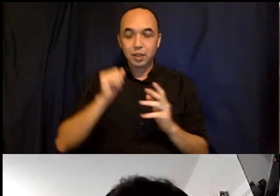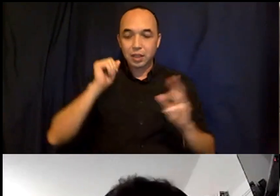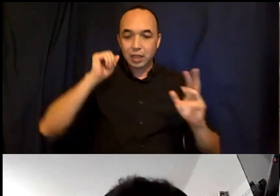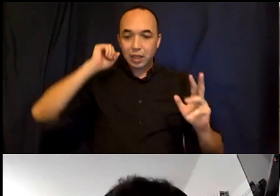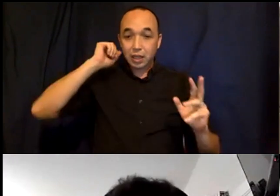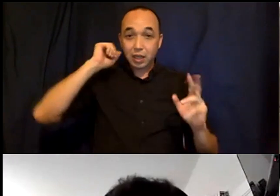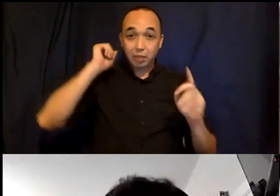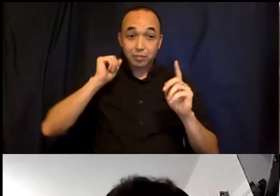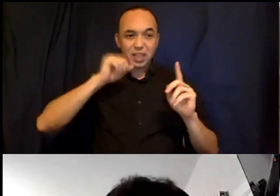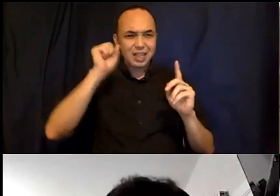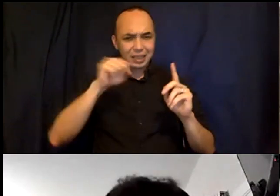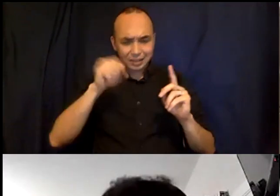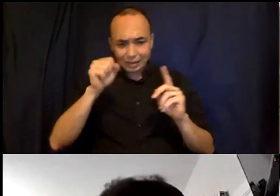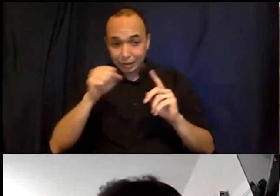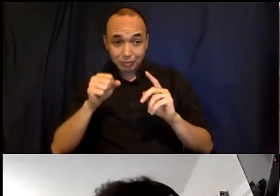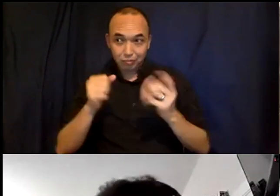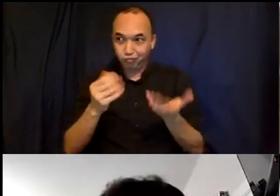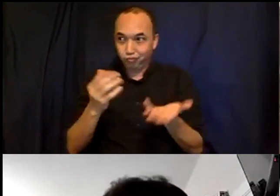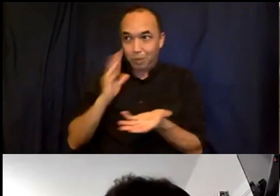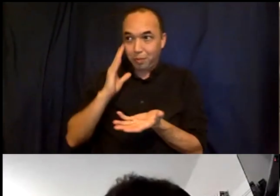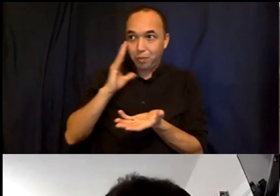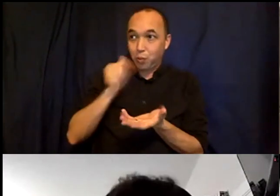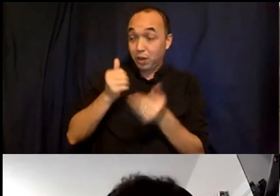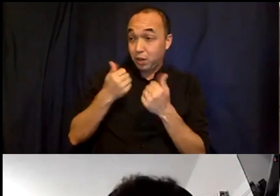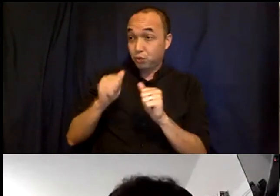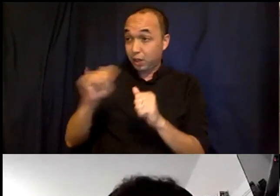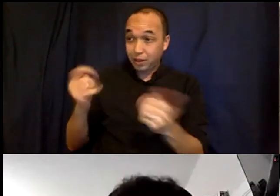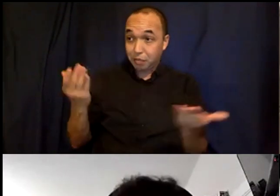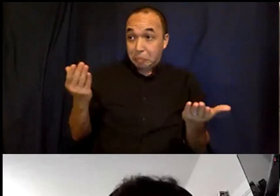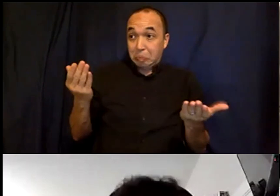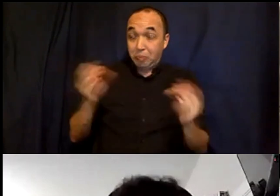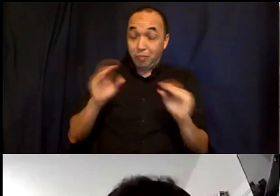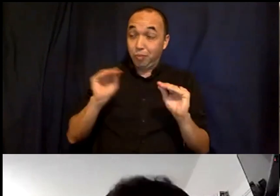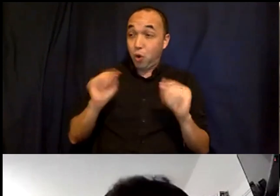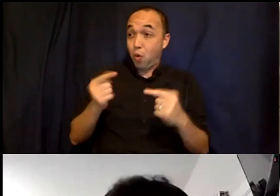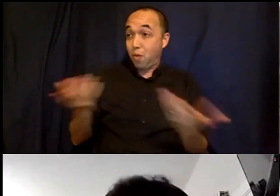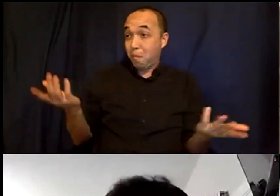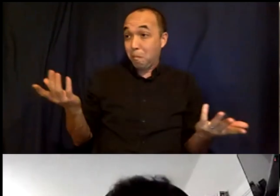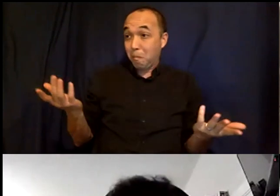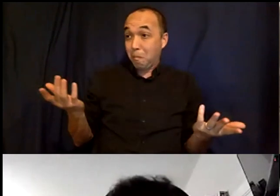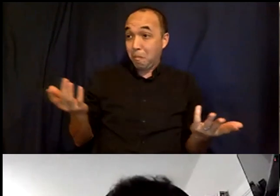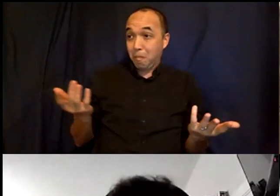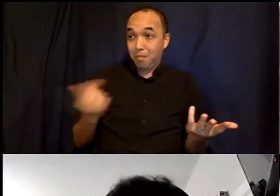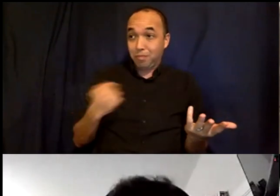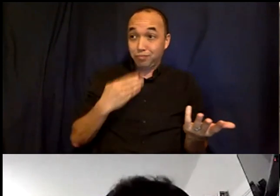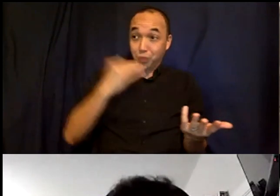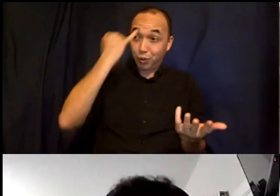I would what's the harm in trying? You know what I mean? Like, I totally think that would work. I think that's a great